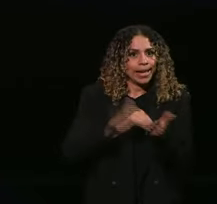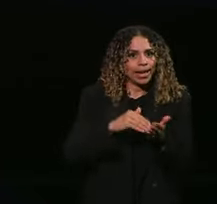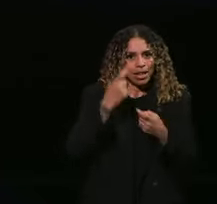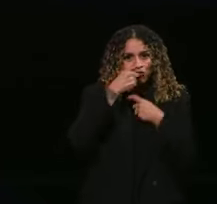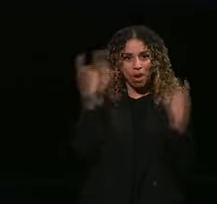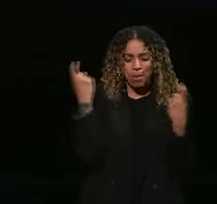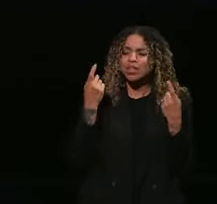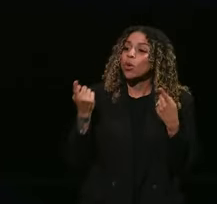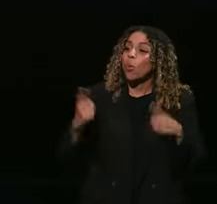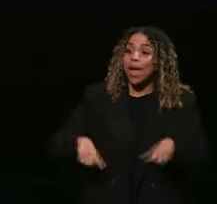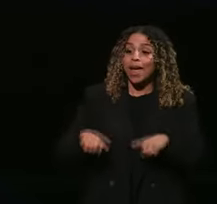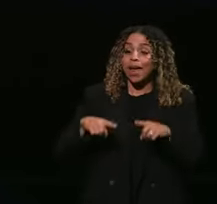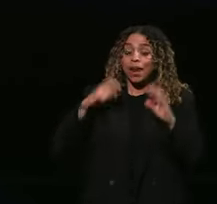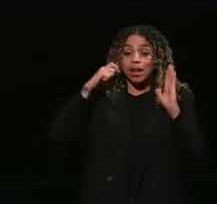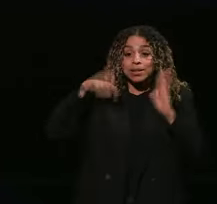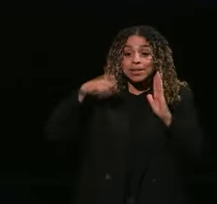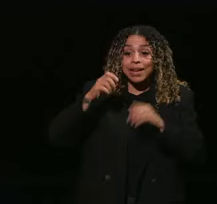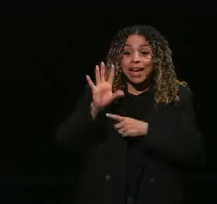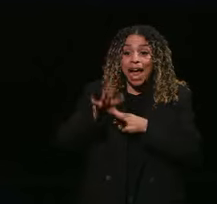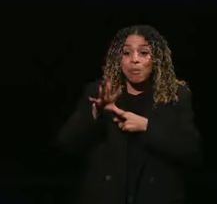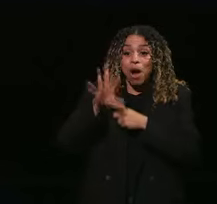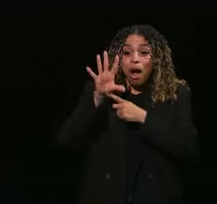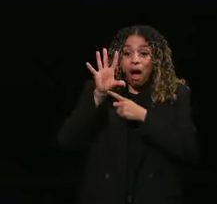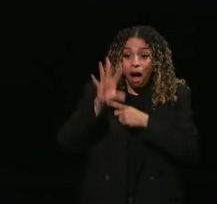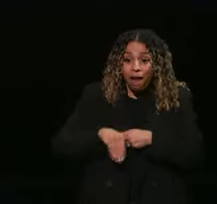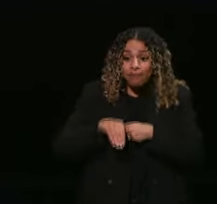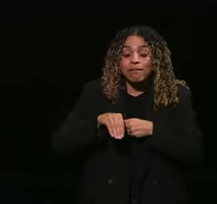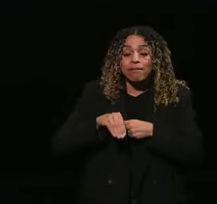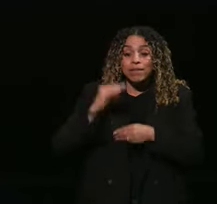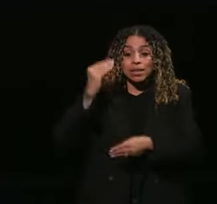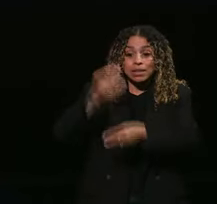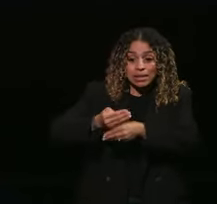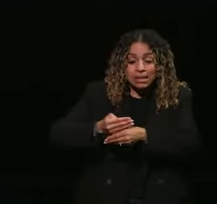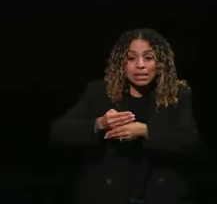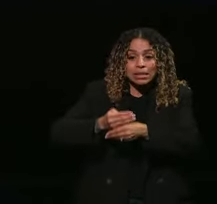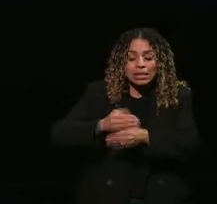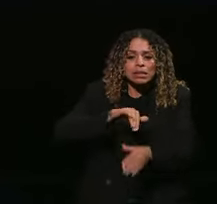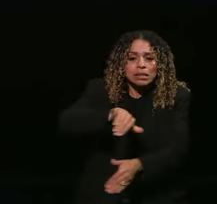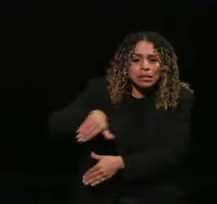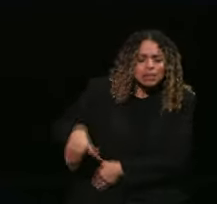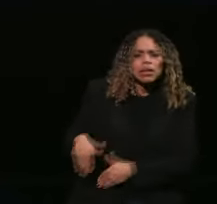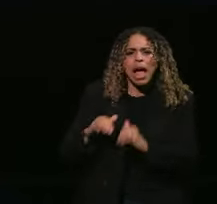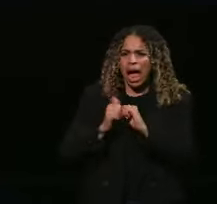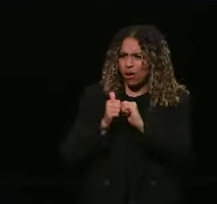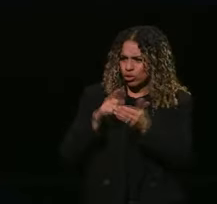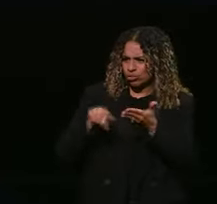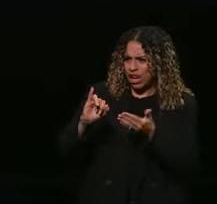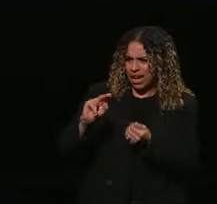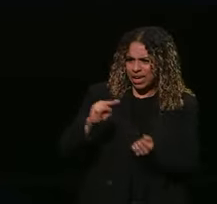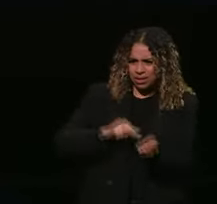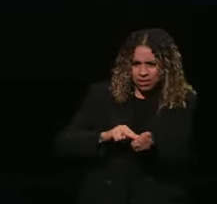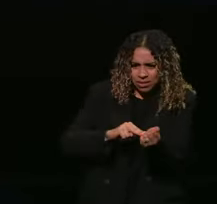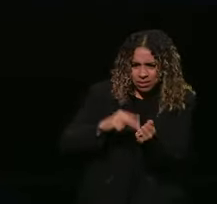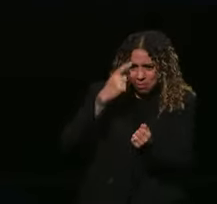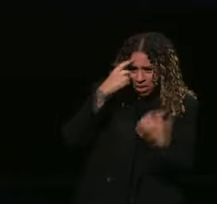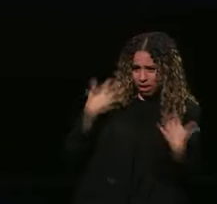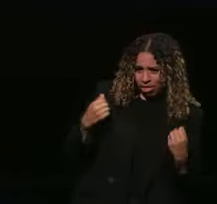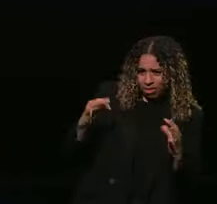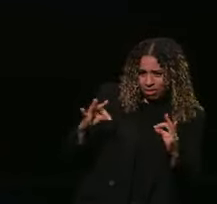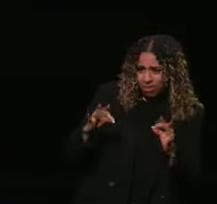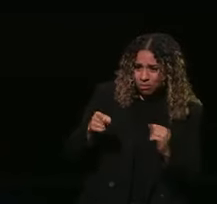how were you checking in with them about their mental health, how they were doing, whether they were feeling